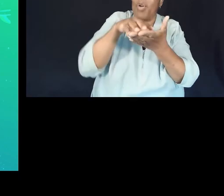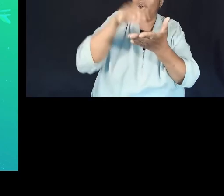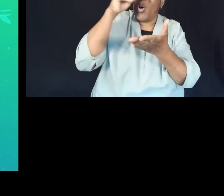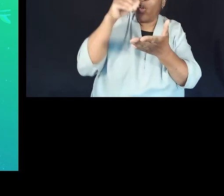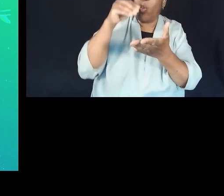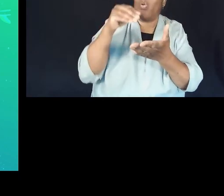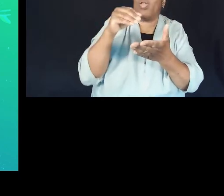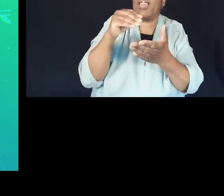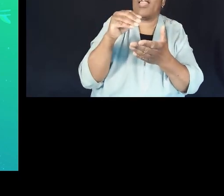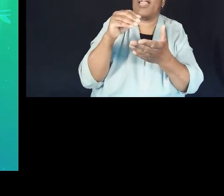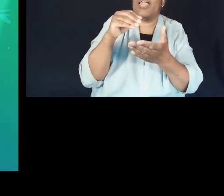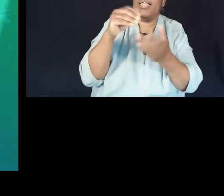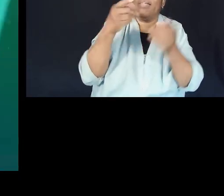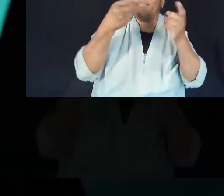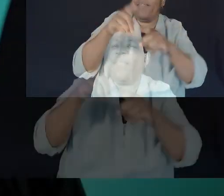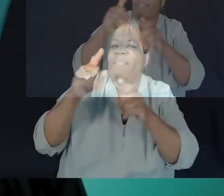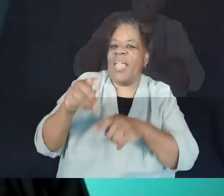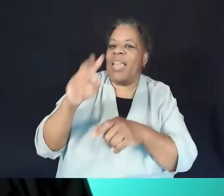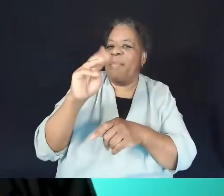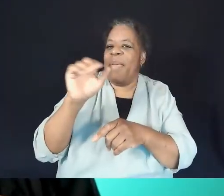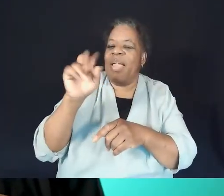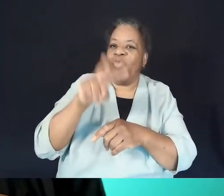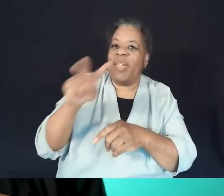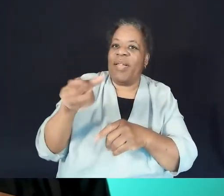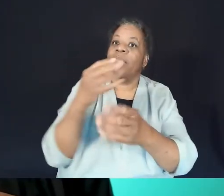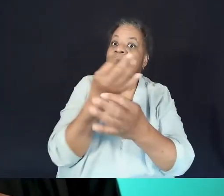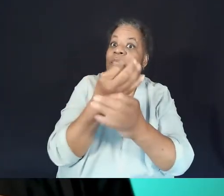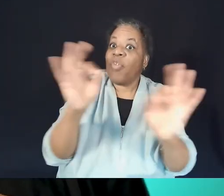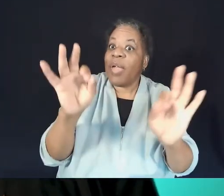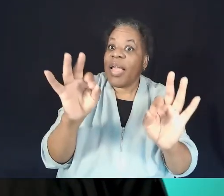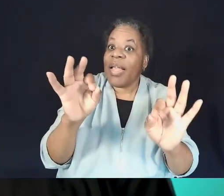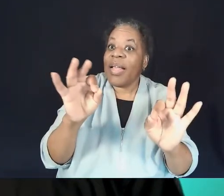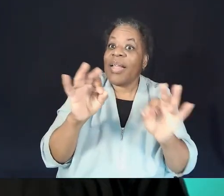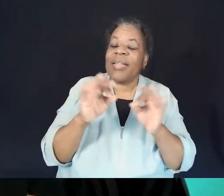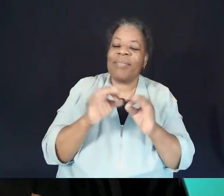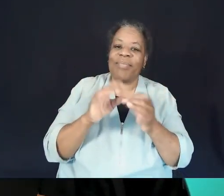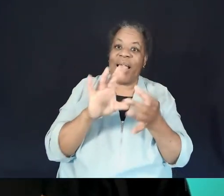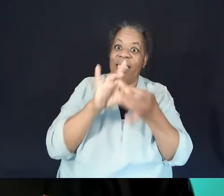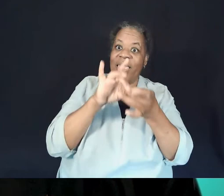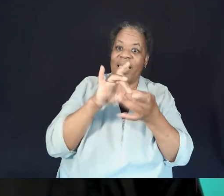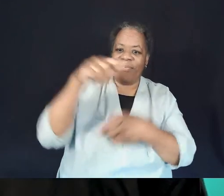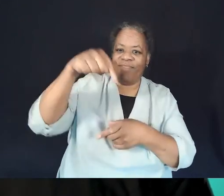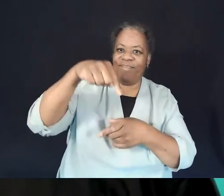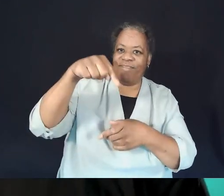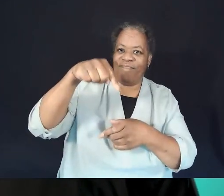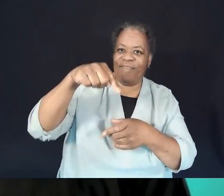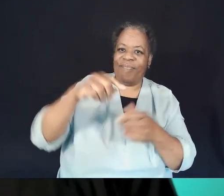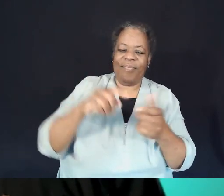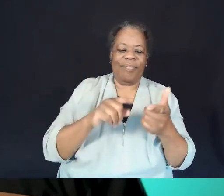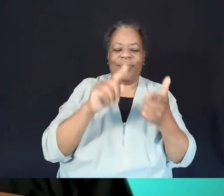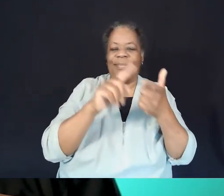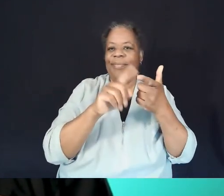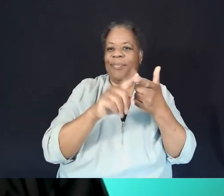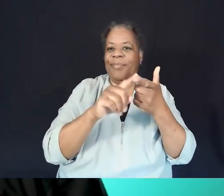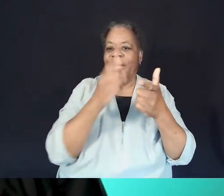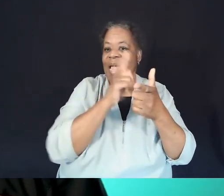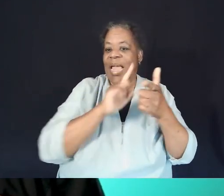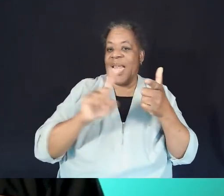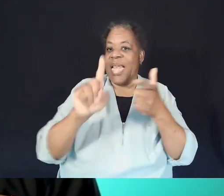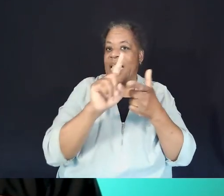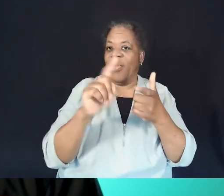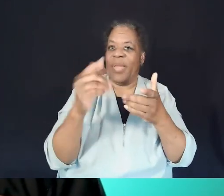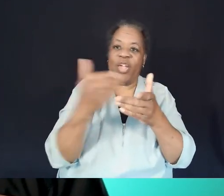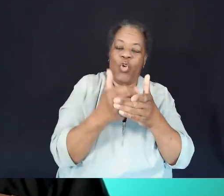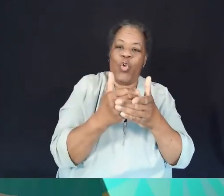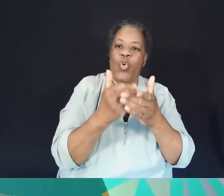22nd, and it's free. We'll put a link in the description for you to check it out. Second, next week we are starting our new sermon series,